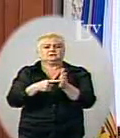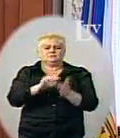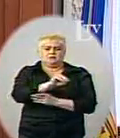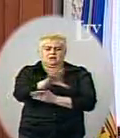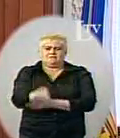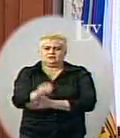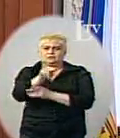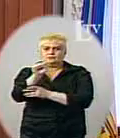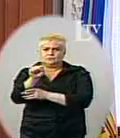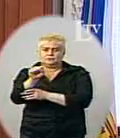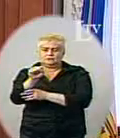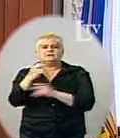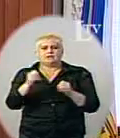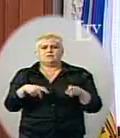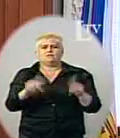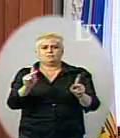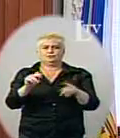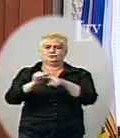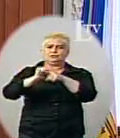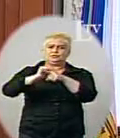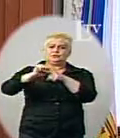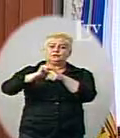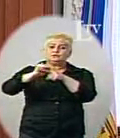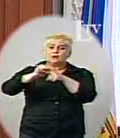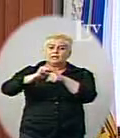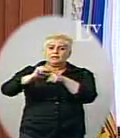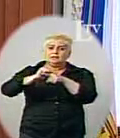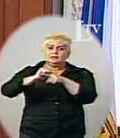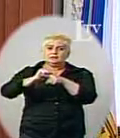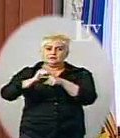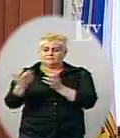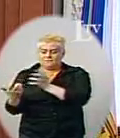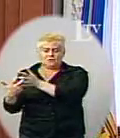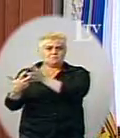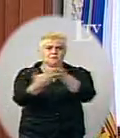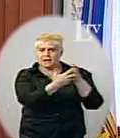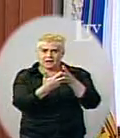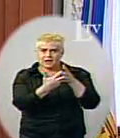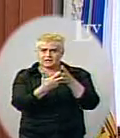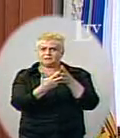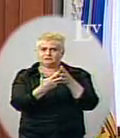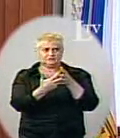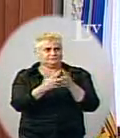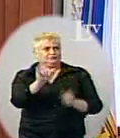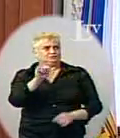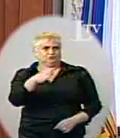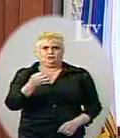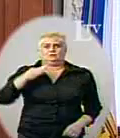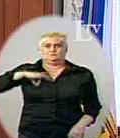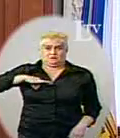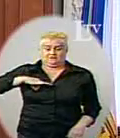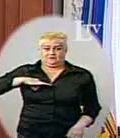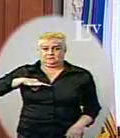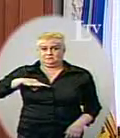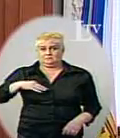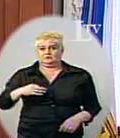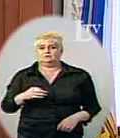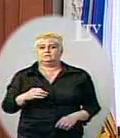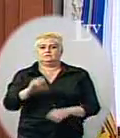high opportunity for training that is directly linked to worthwhile jobs. Skills